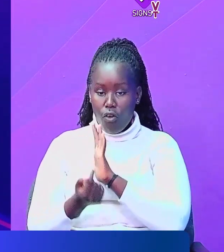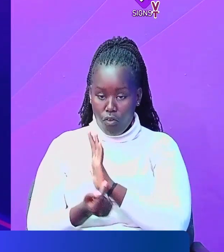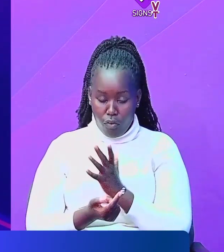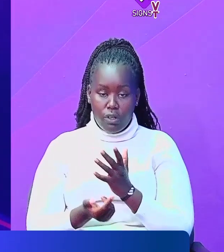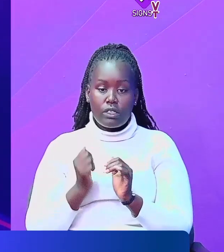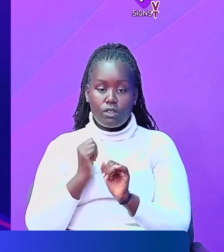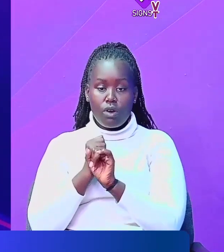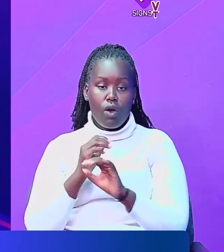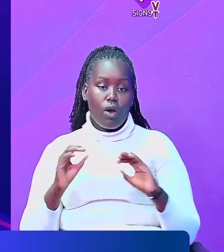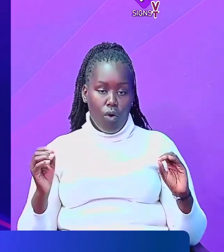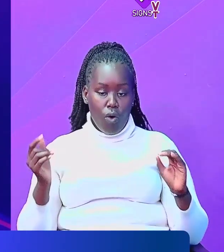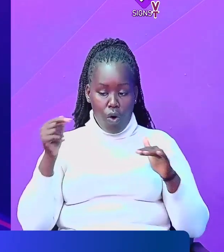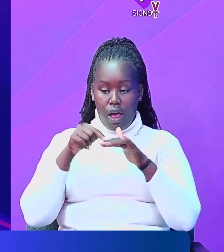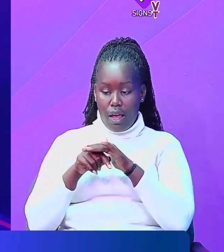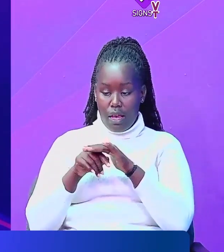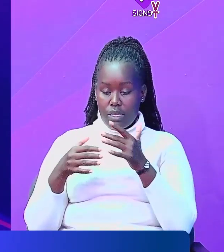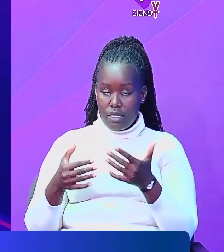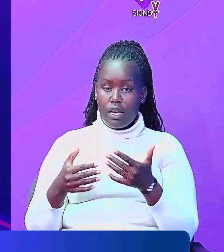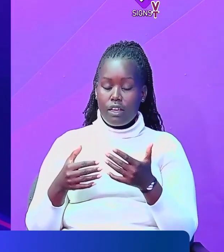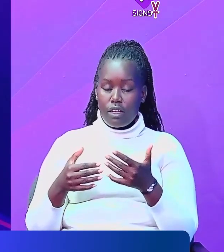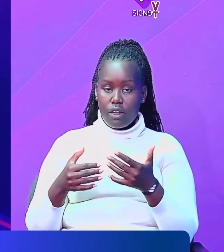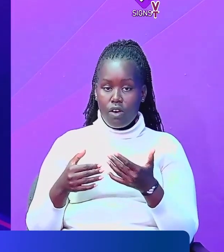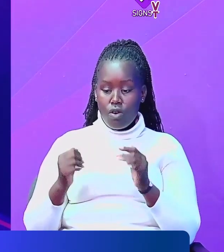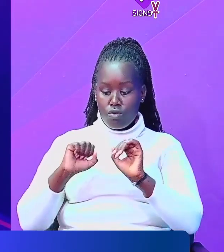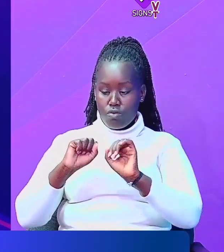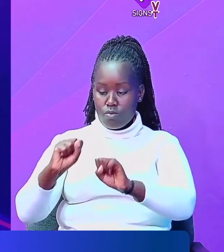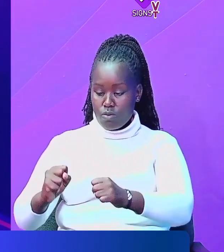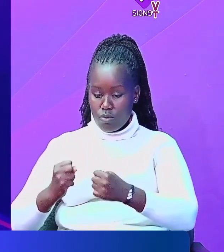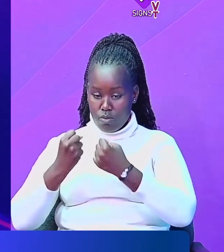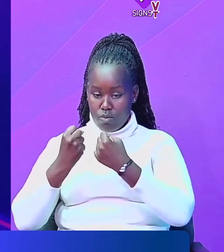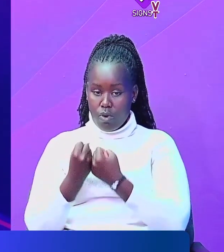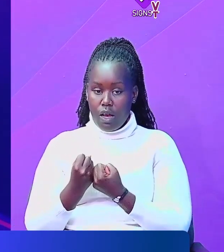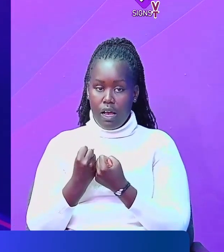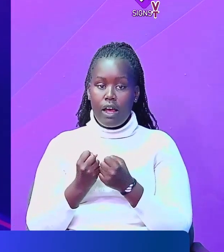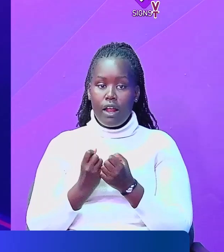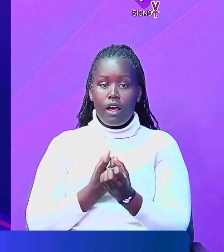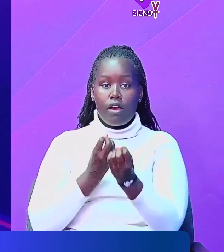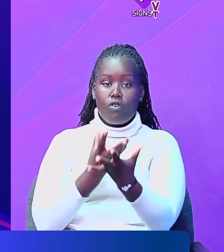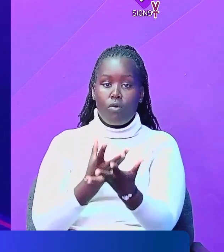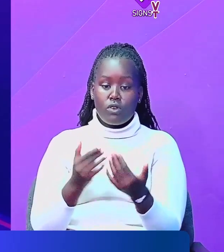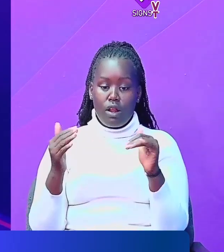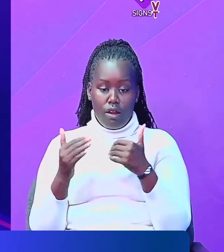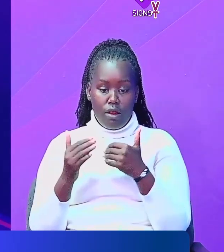dysfunction inside the very body meant to safeguard teachers' welfare. As